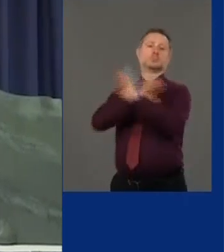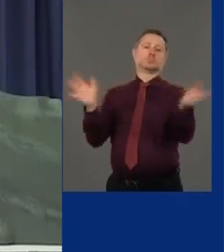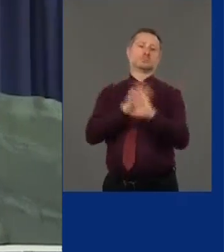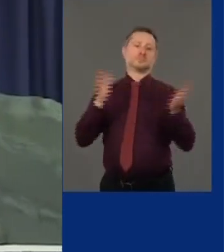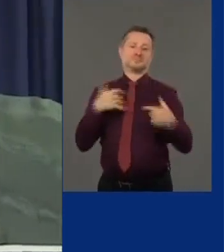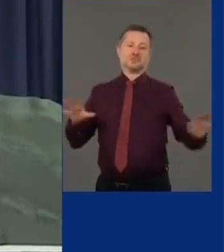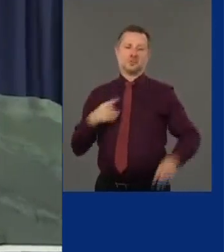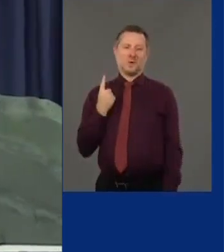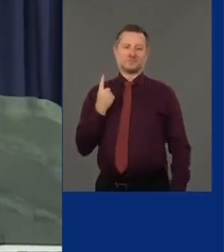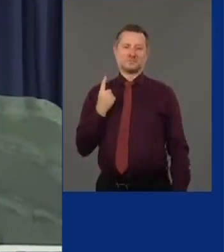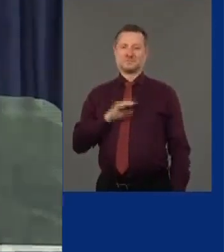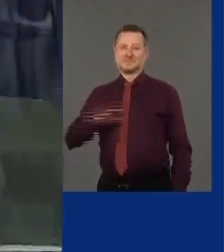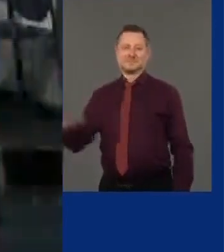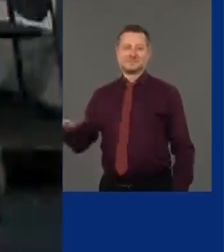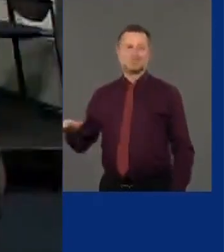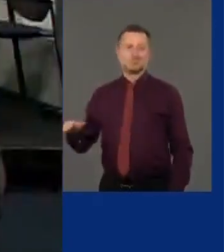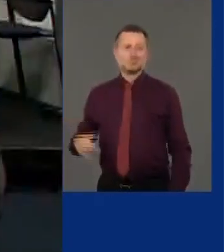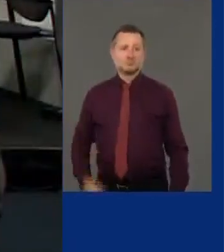again.